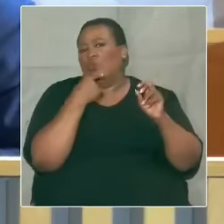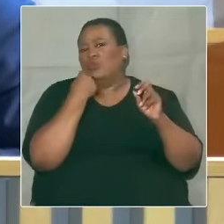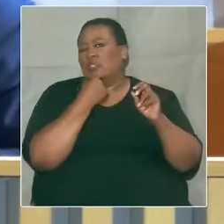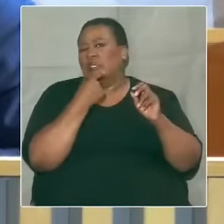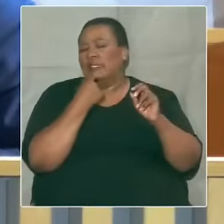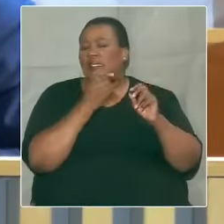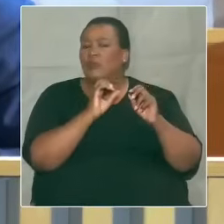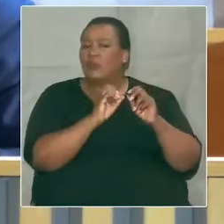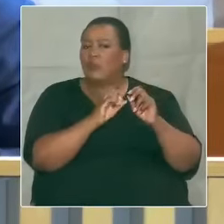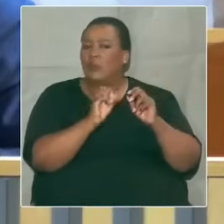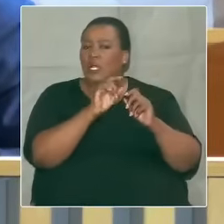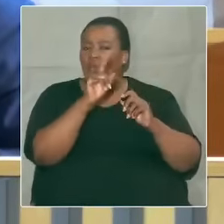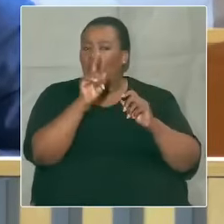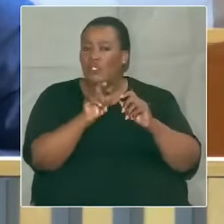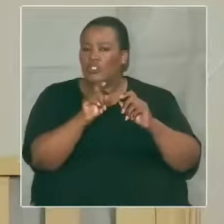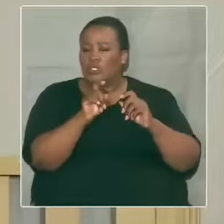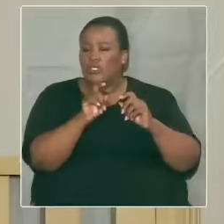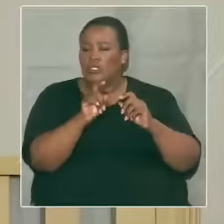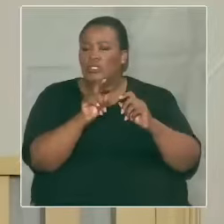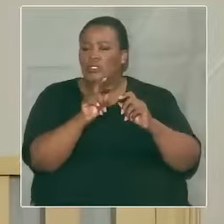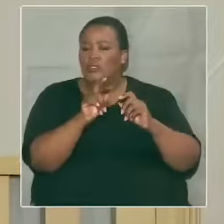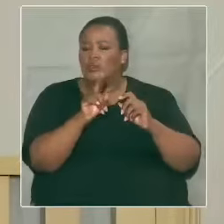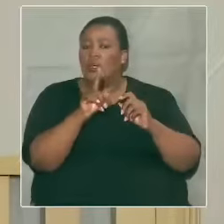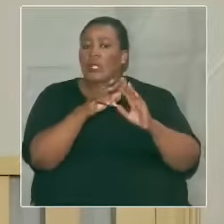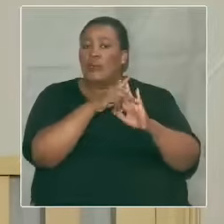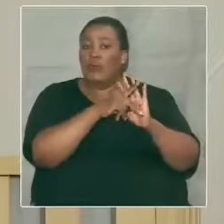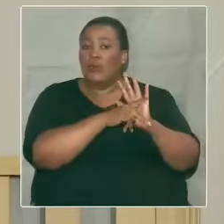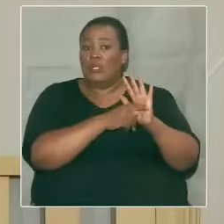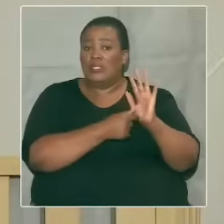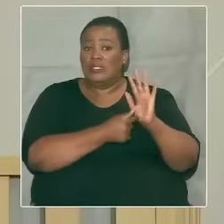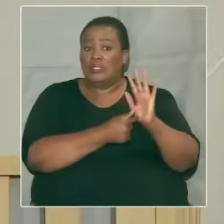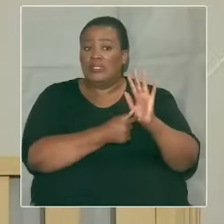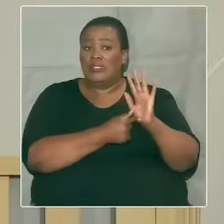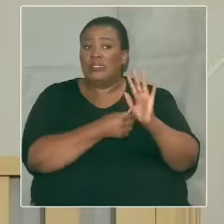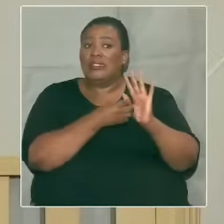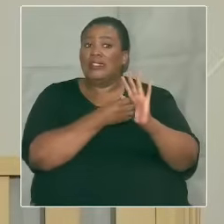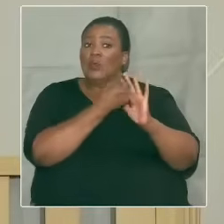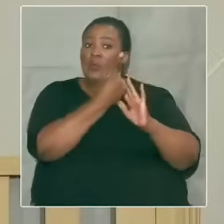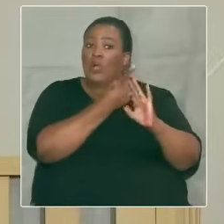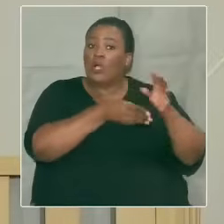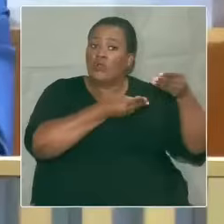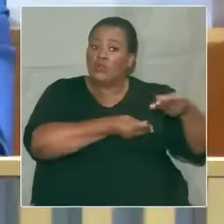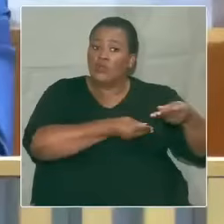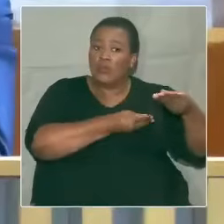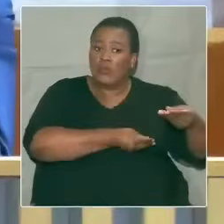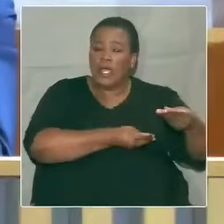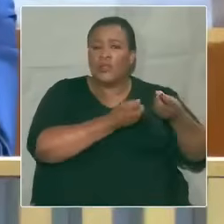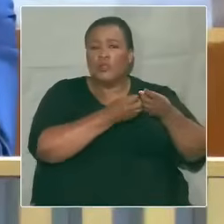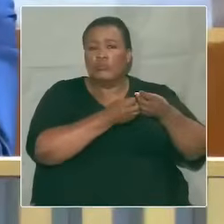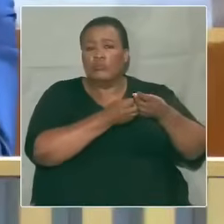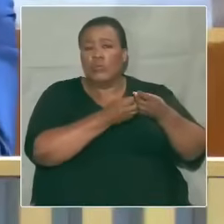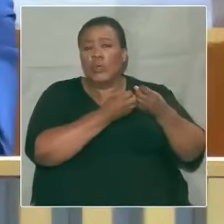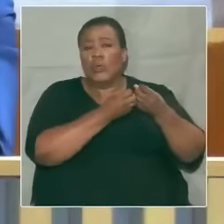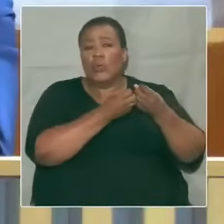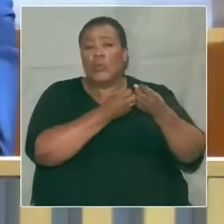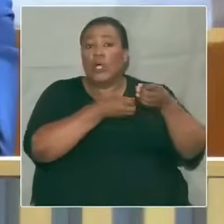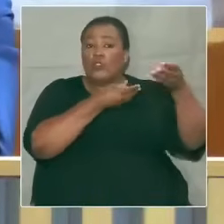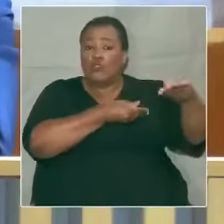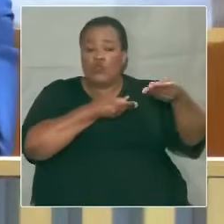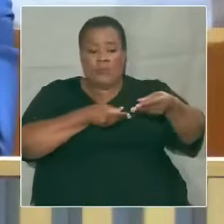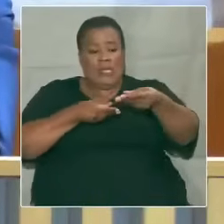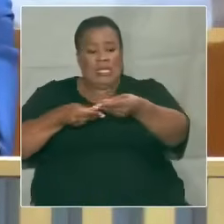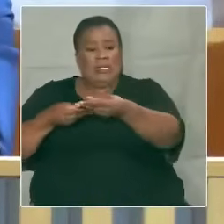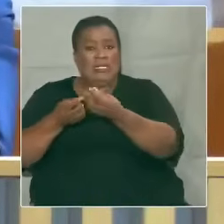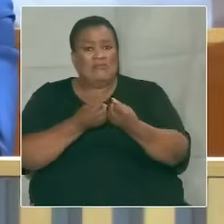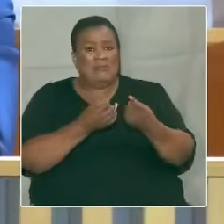that asks whether the policy is contained in one document or in several documents. When you say